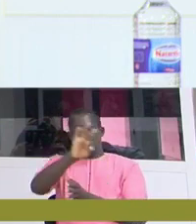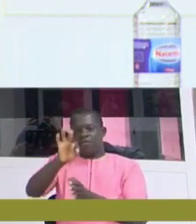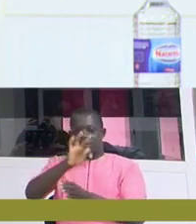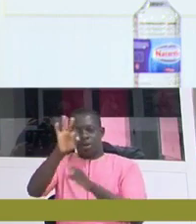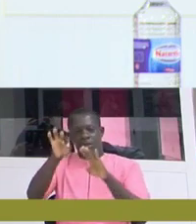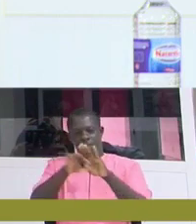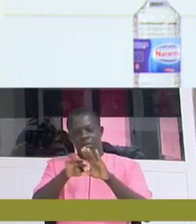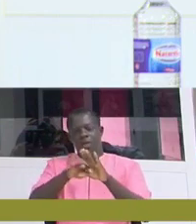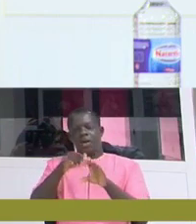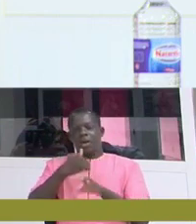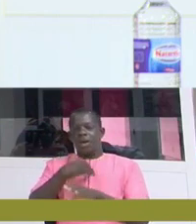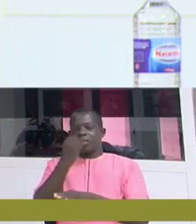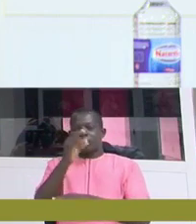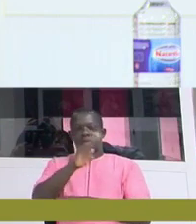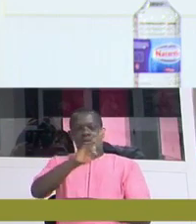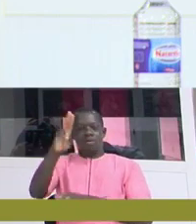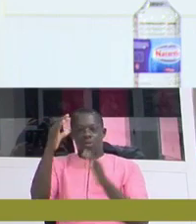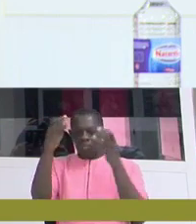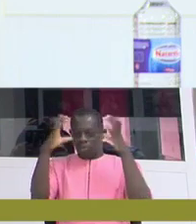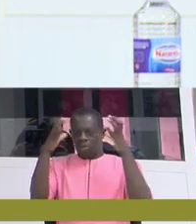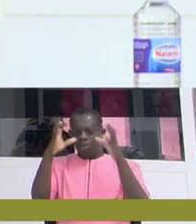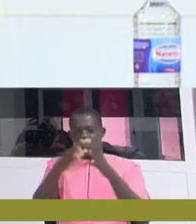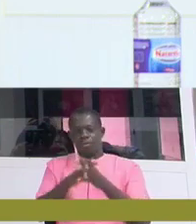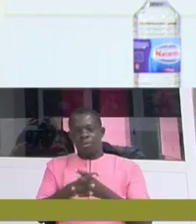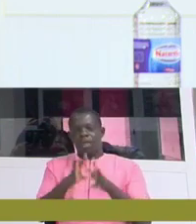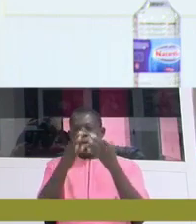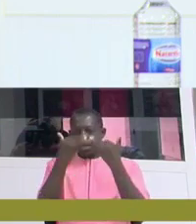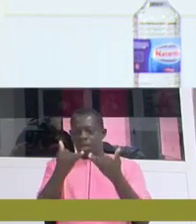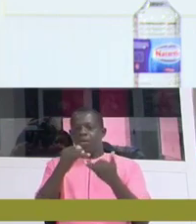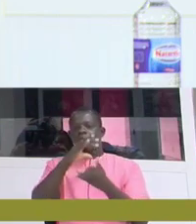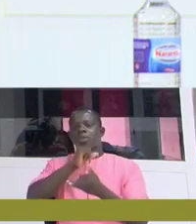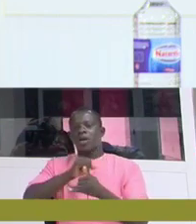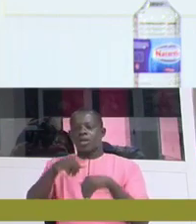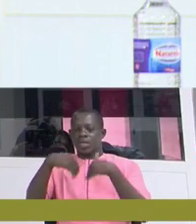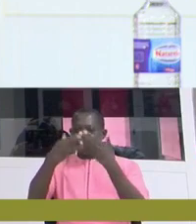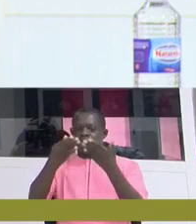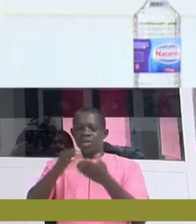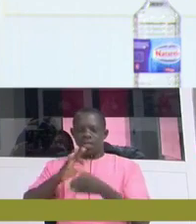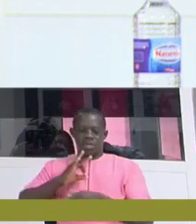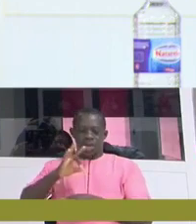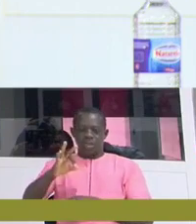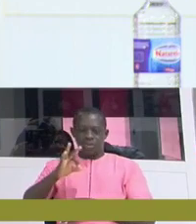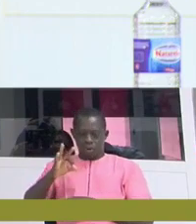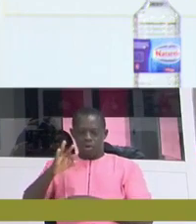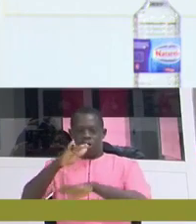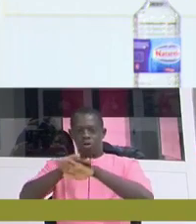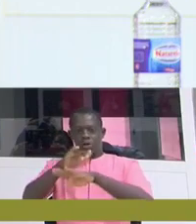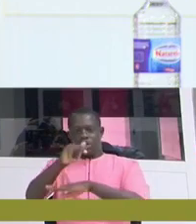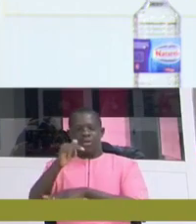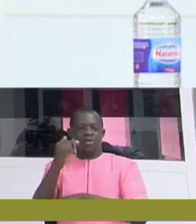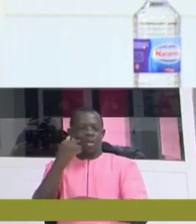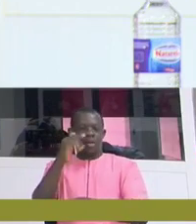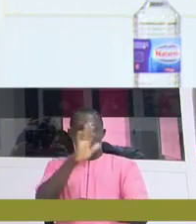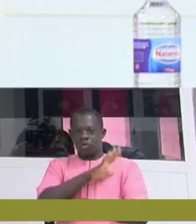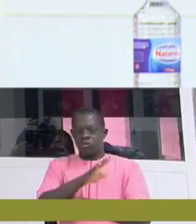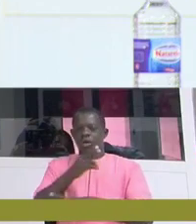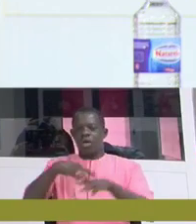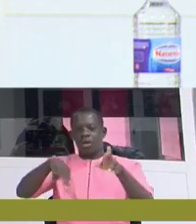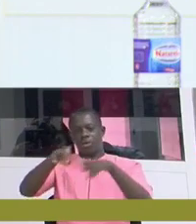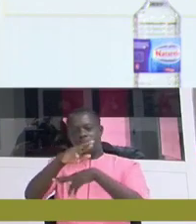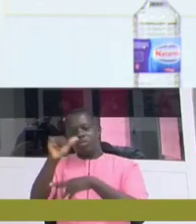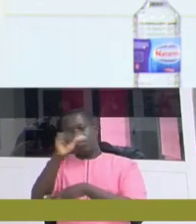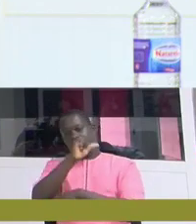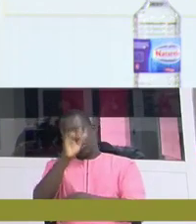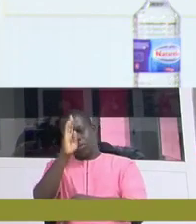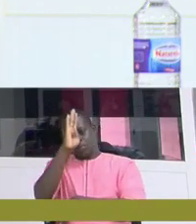no problem then. Jalaman natan so paso la wolum fanang. Jalaman spared me fare that day too. Murta Biam. I returned back to Biam.